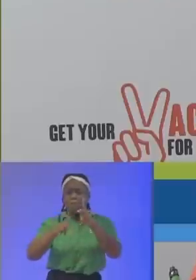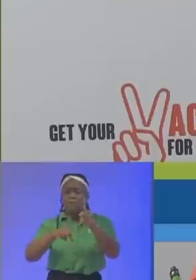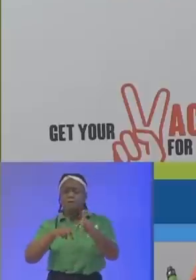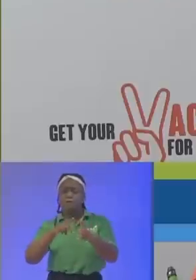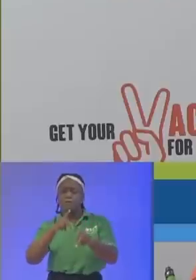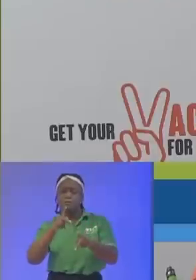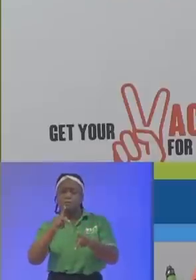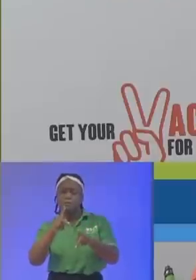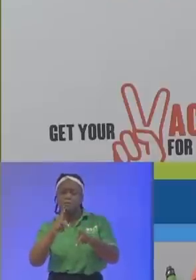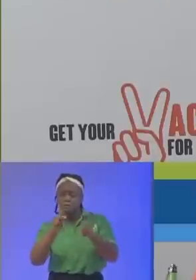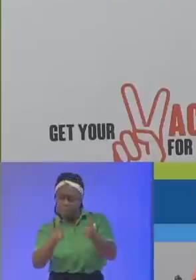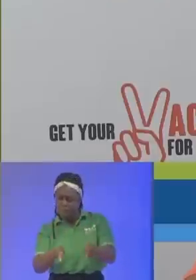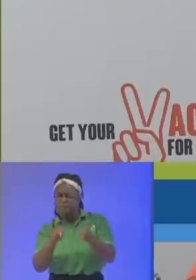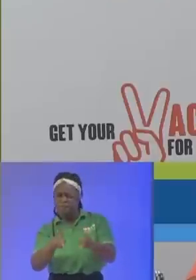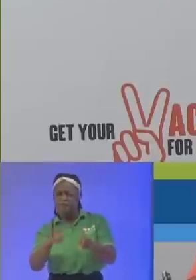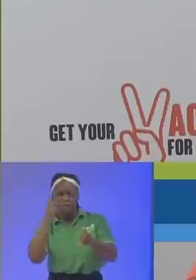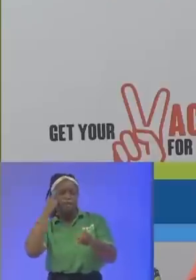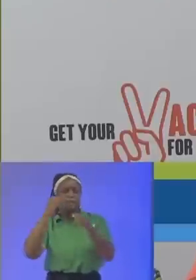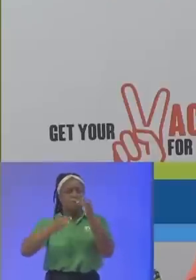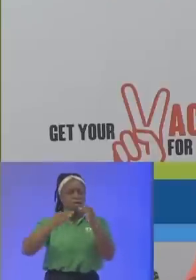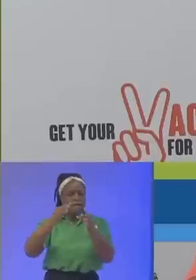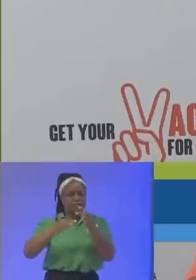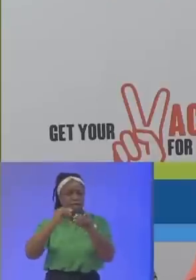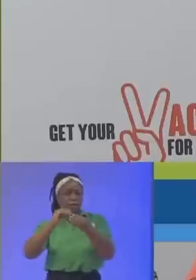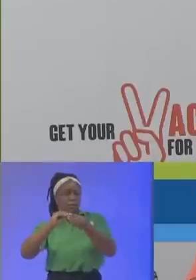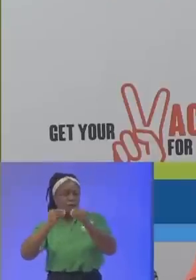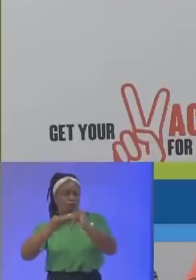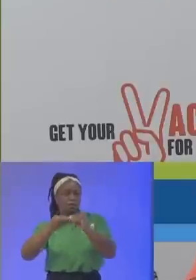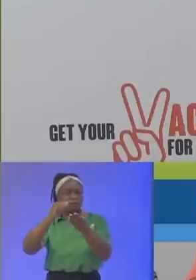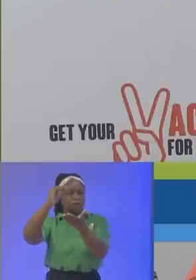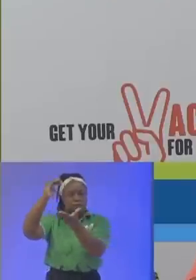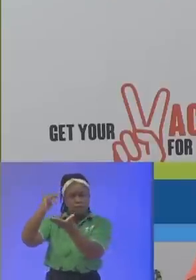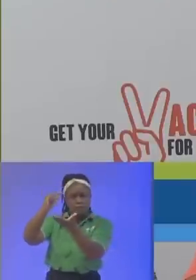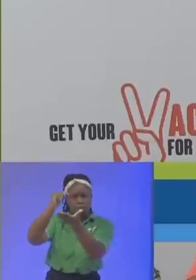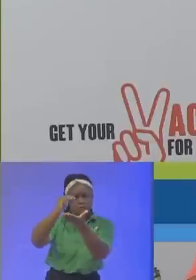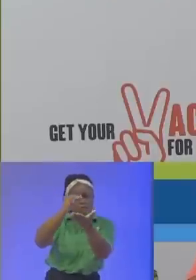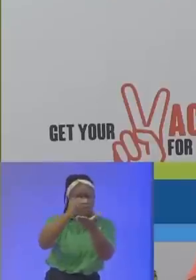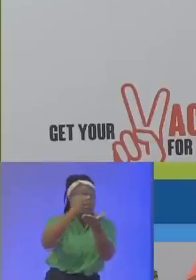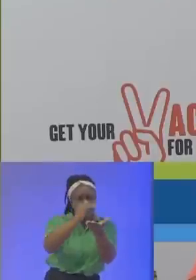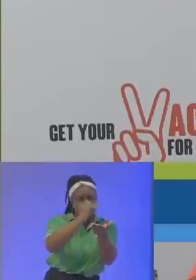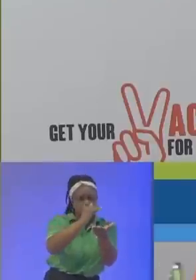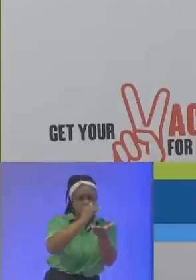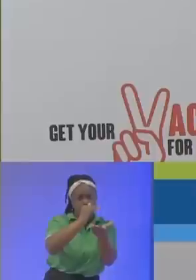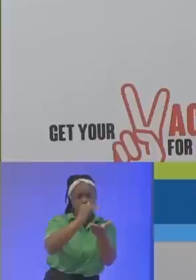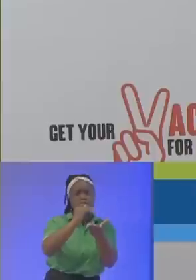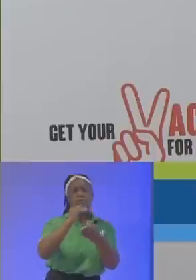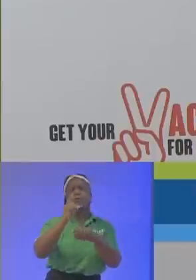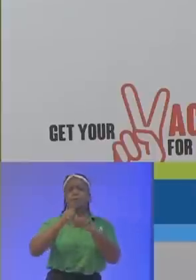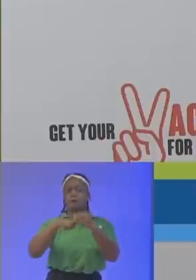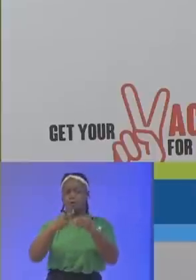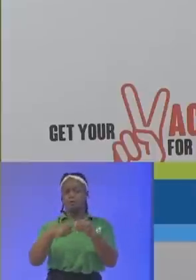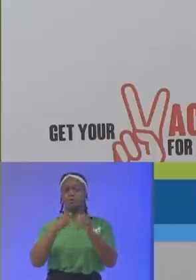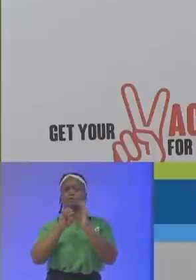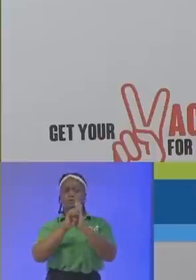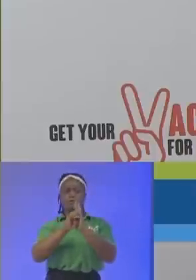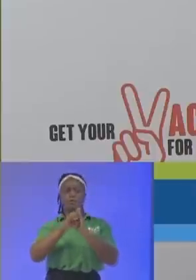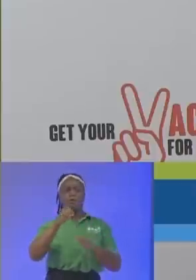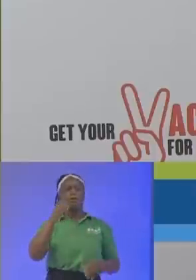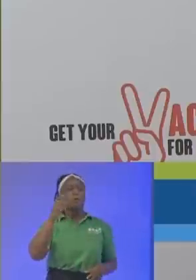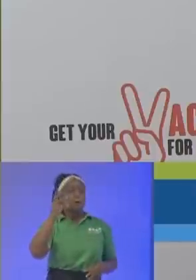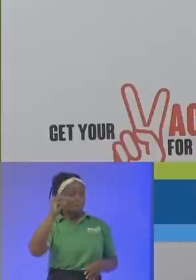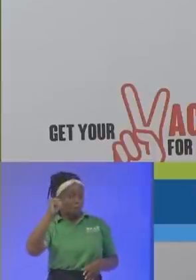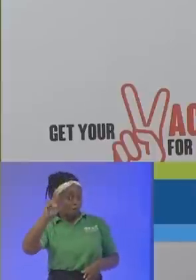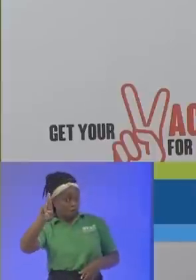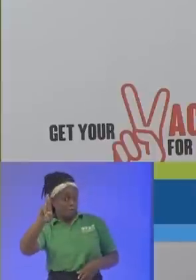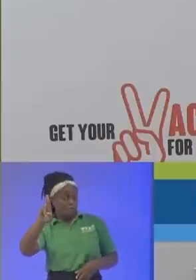data that would have been presented? And the second one has to do with the MMR. Can the ministry say,